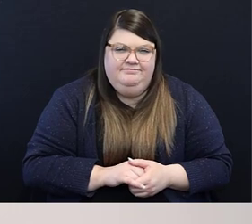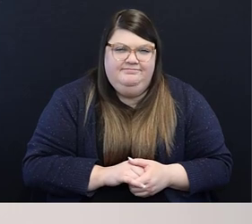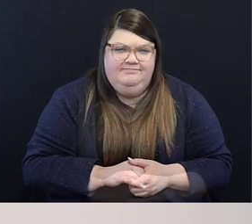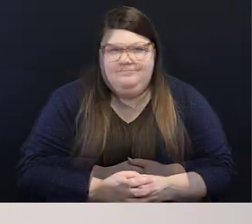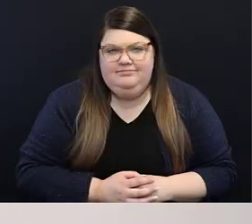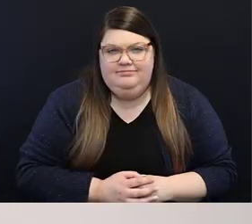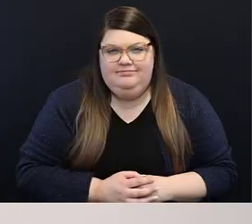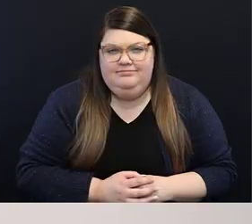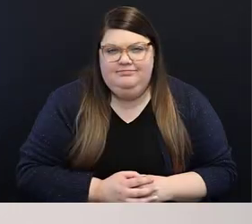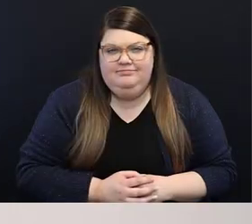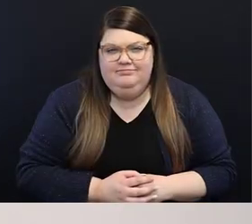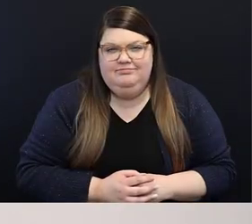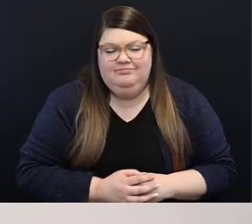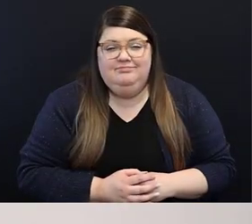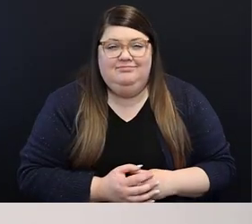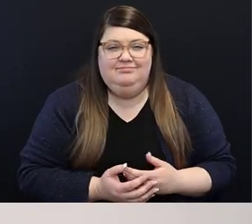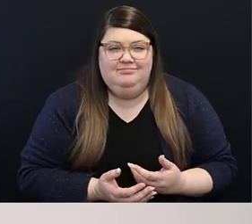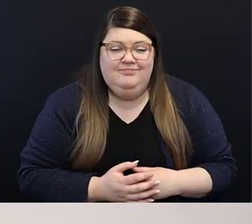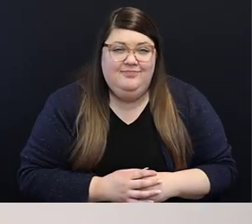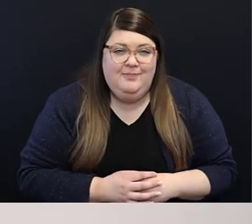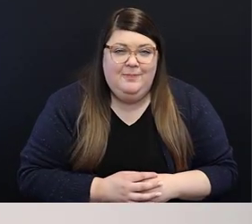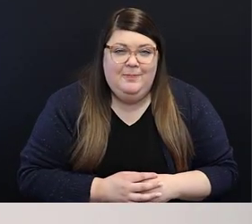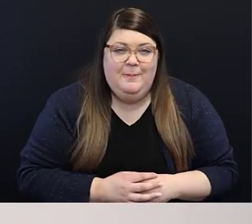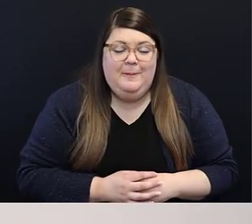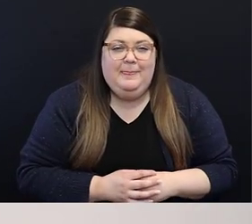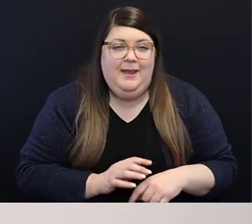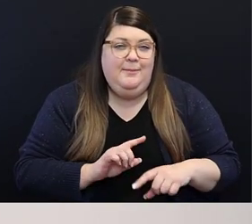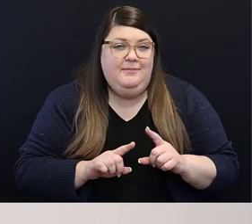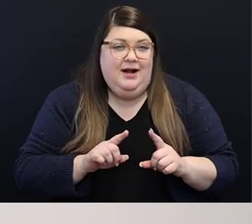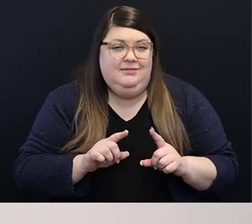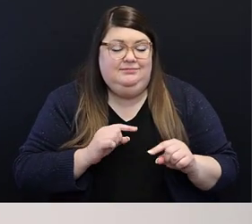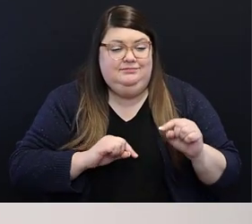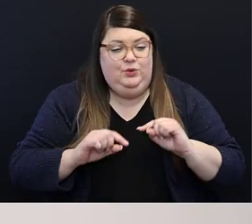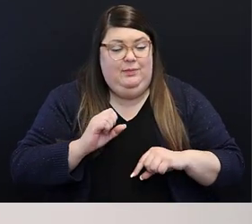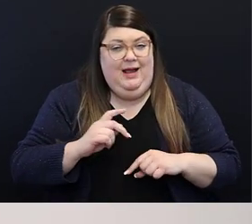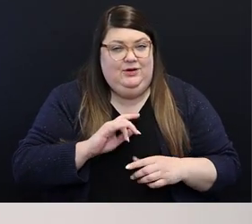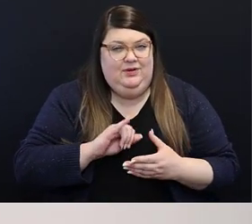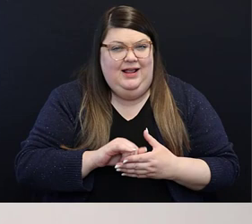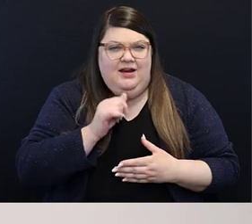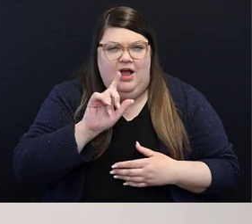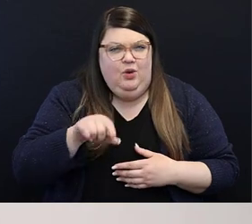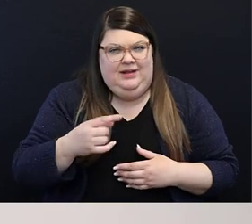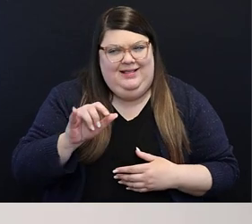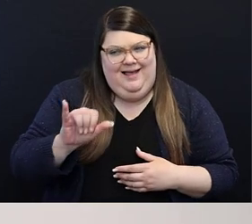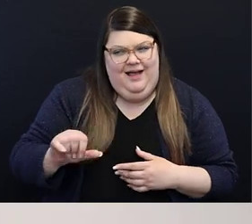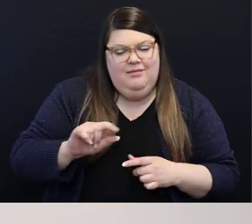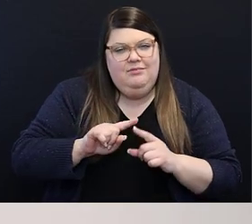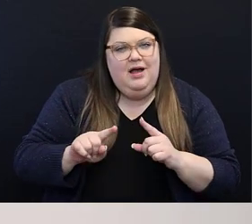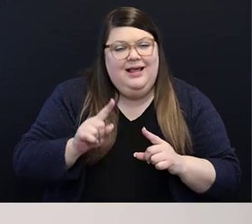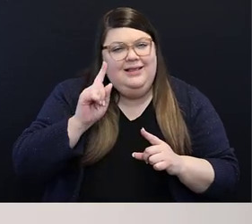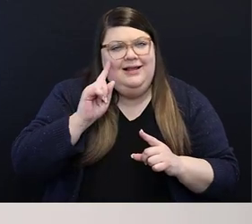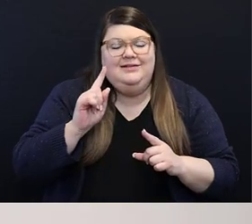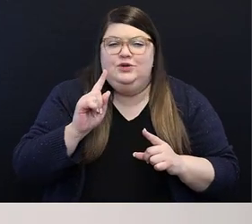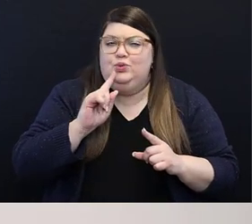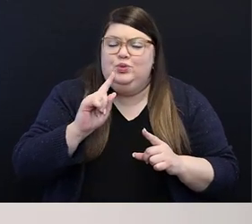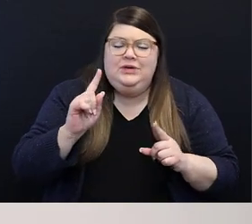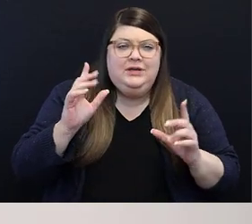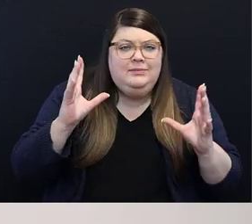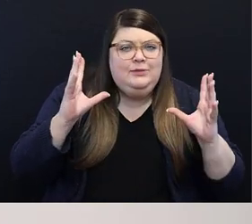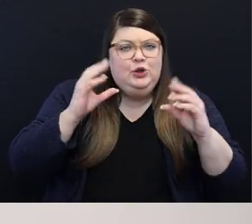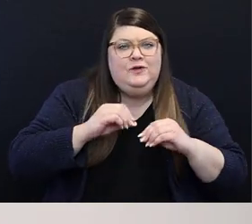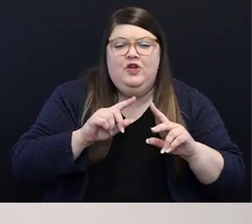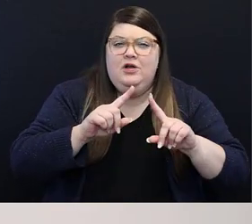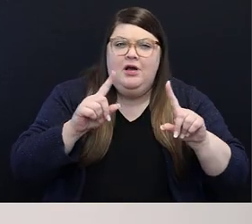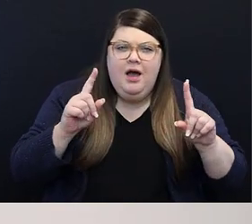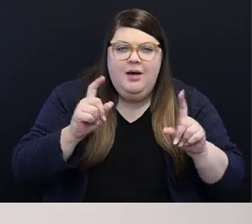Yeah, yeah. So, but going back to, like, it's not just that. It's also that I think it is an extraordinarily beautiful and complicated